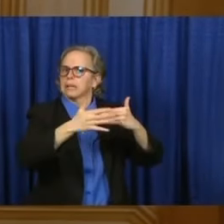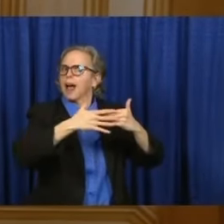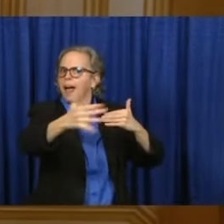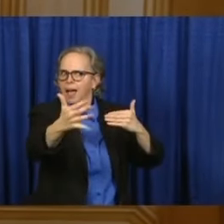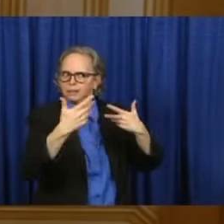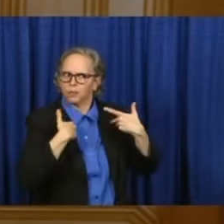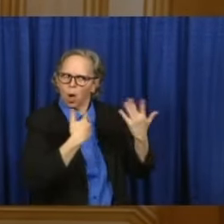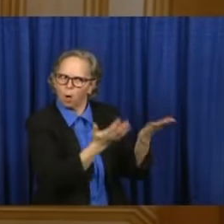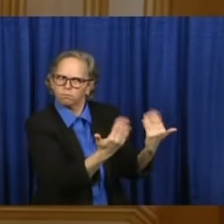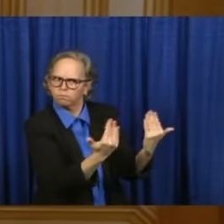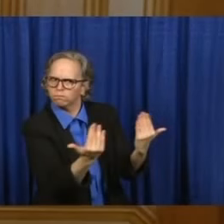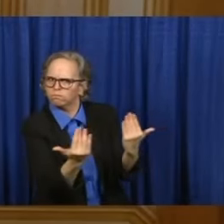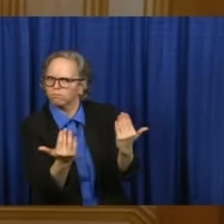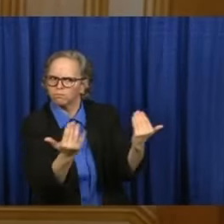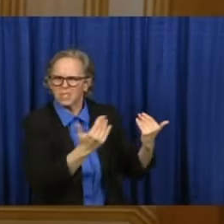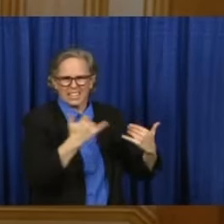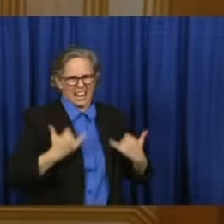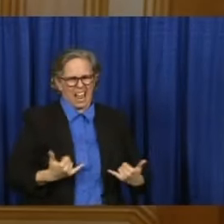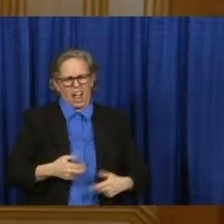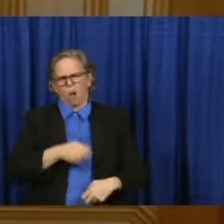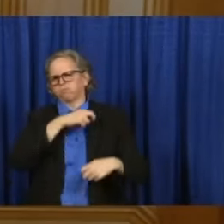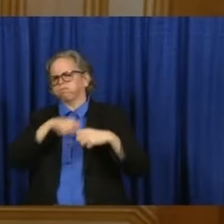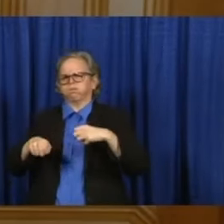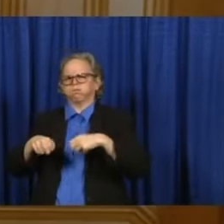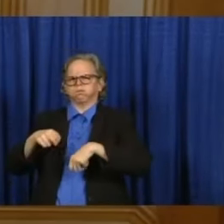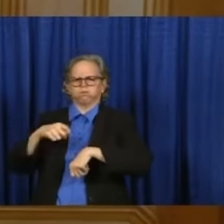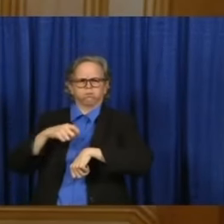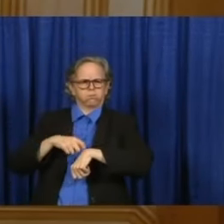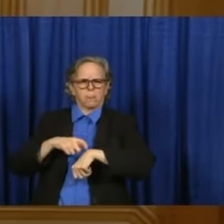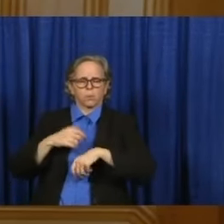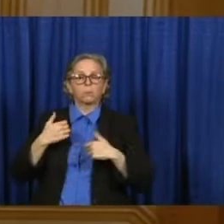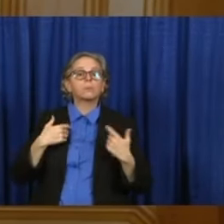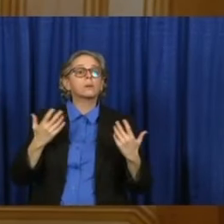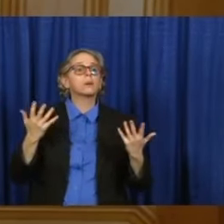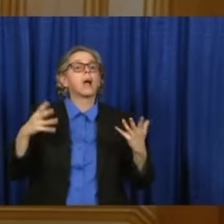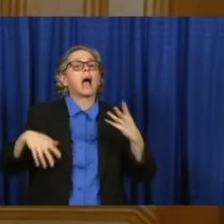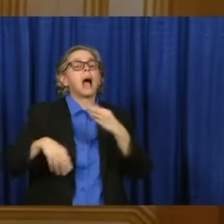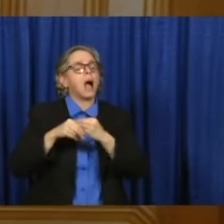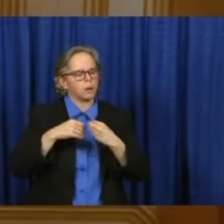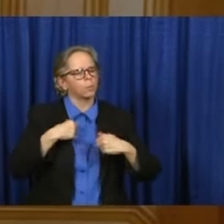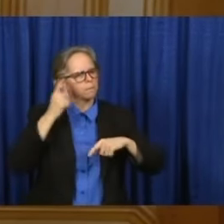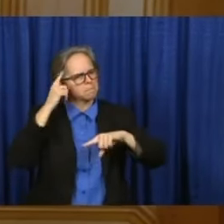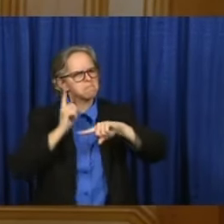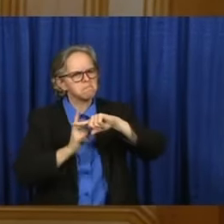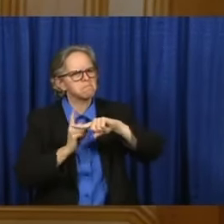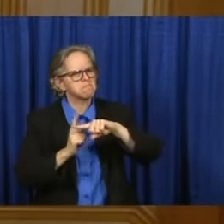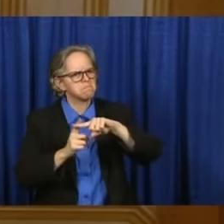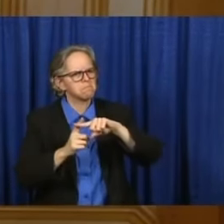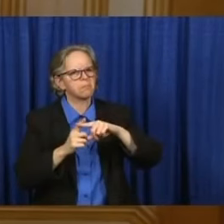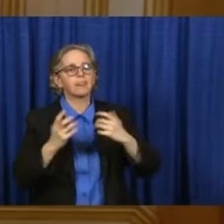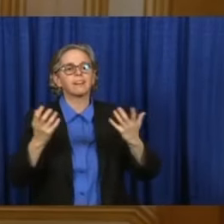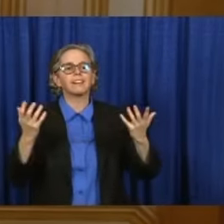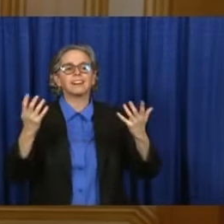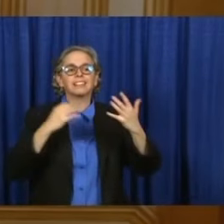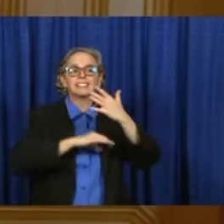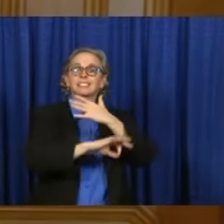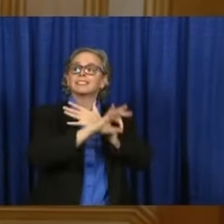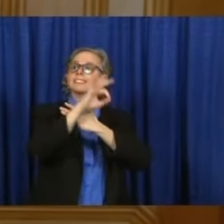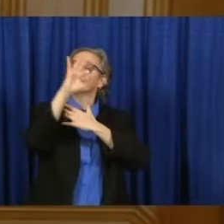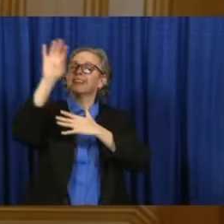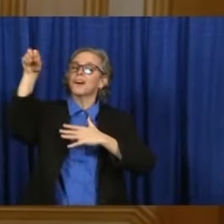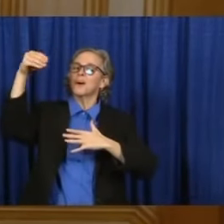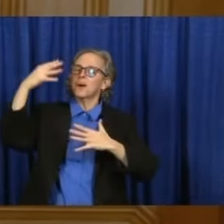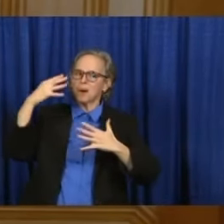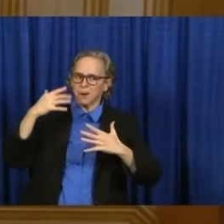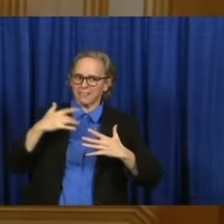very difficult, but we also know we will come out of this. The sun will come out. Actually, sun's out today,